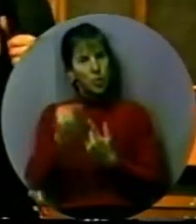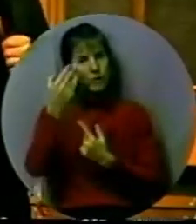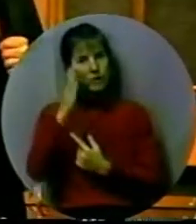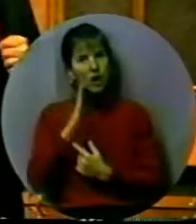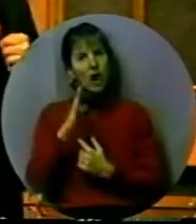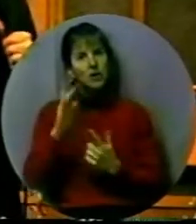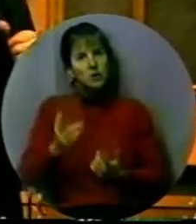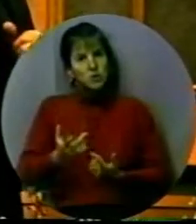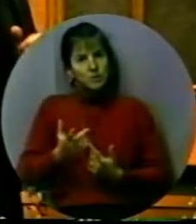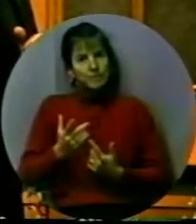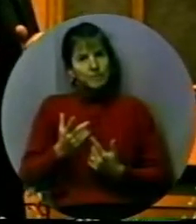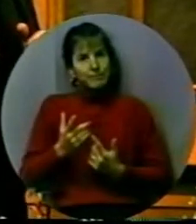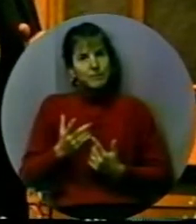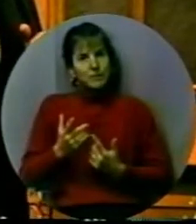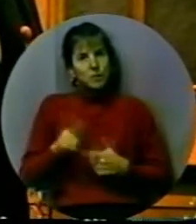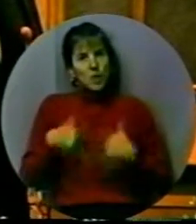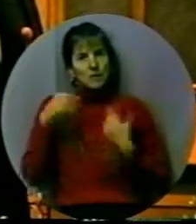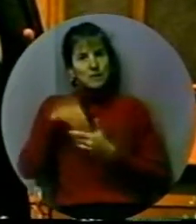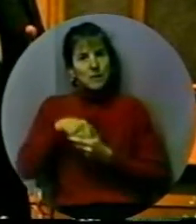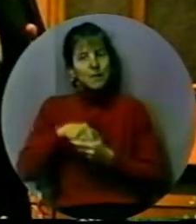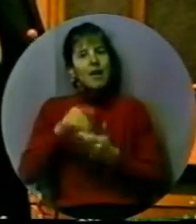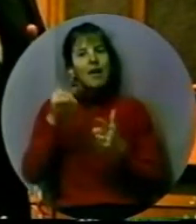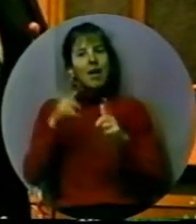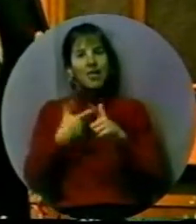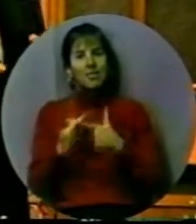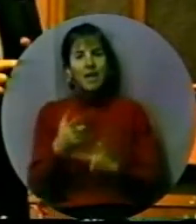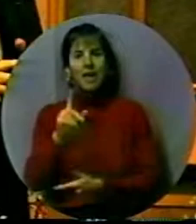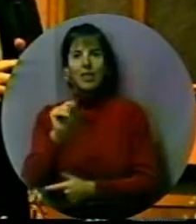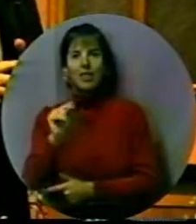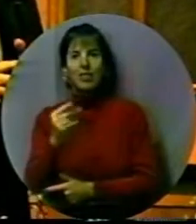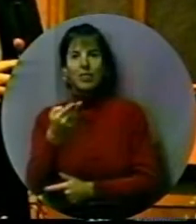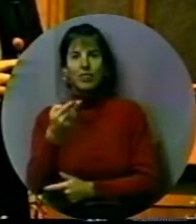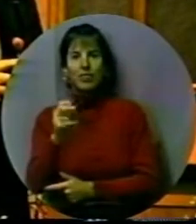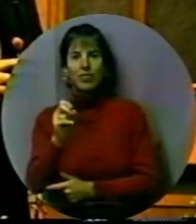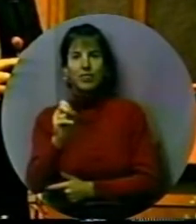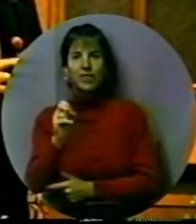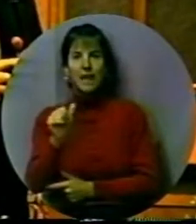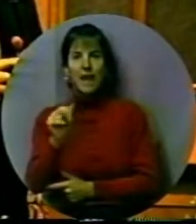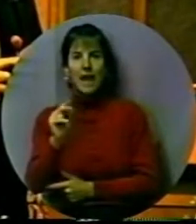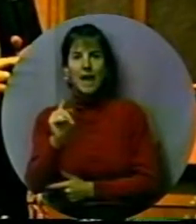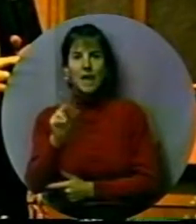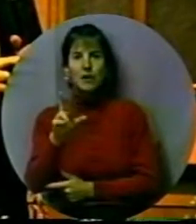right there comes the theatric activity of God's kingdom.